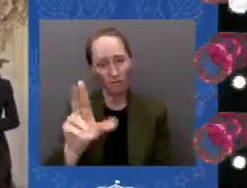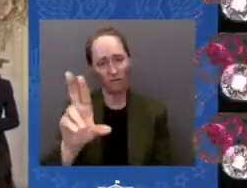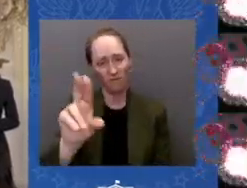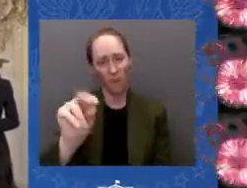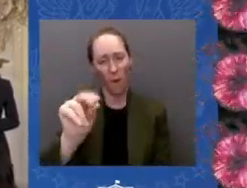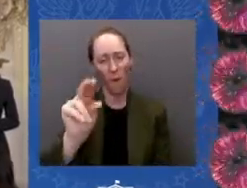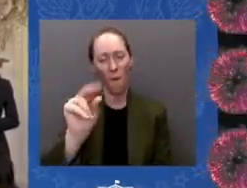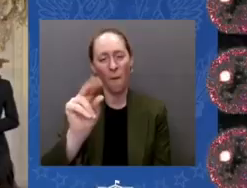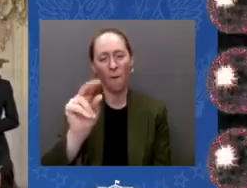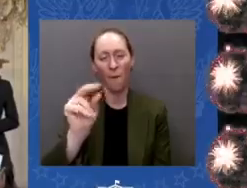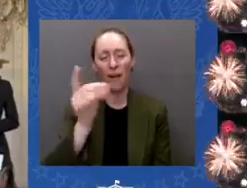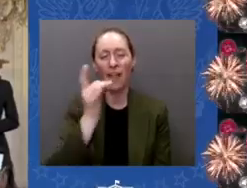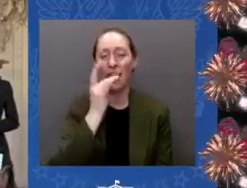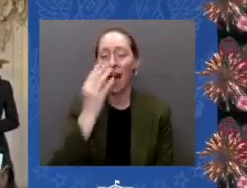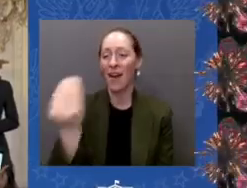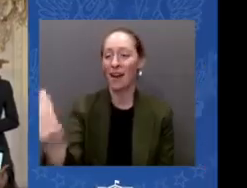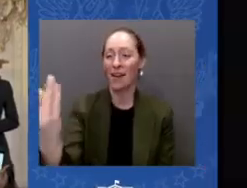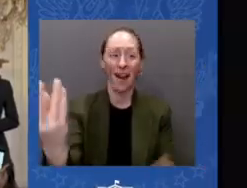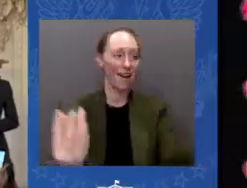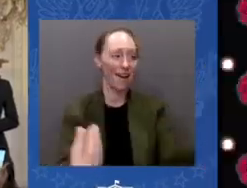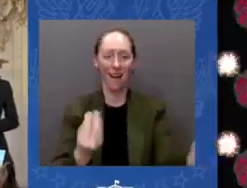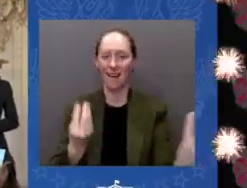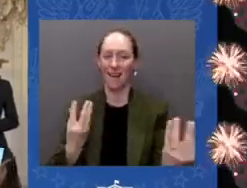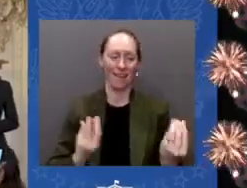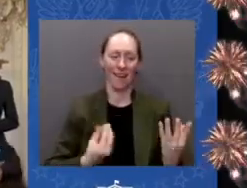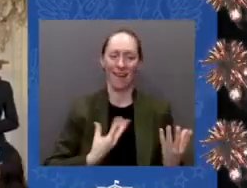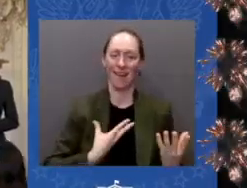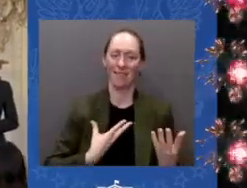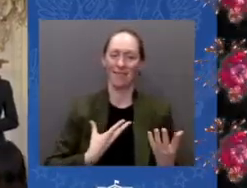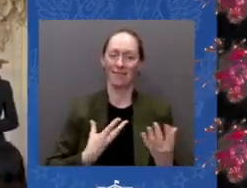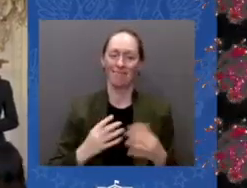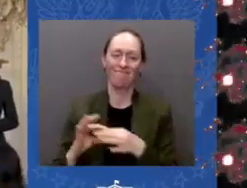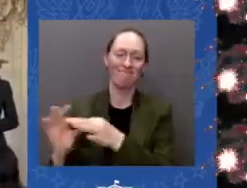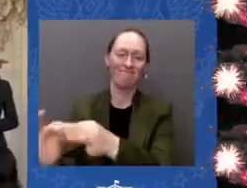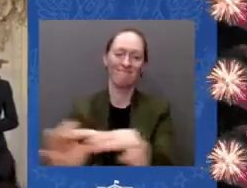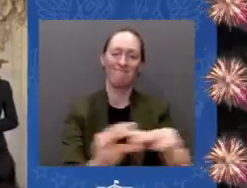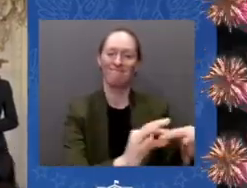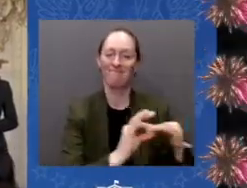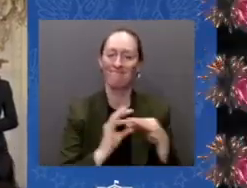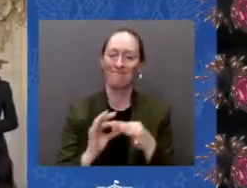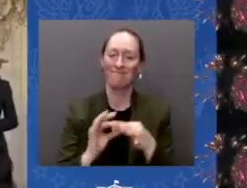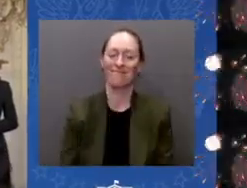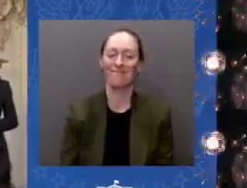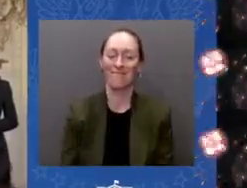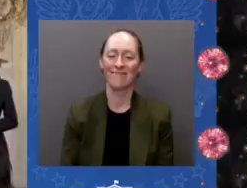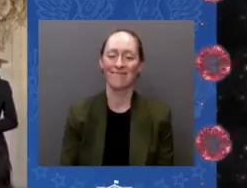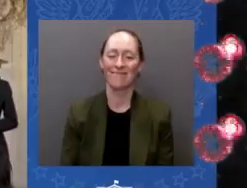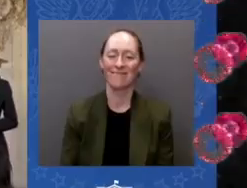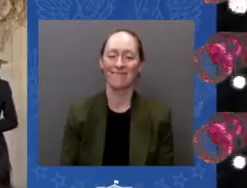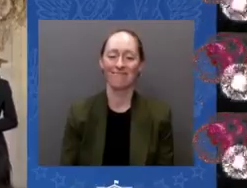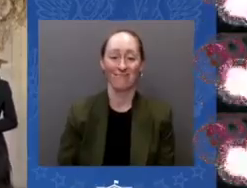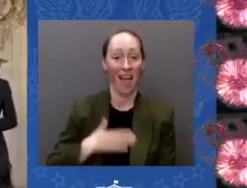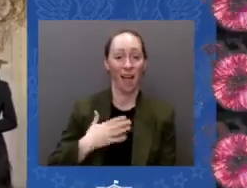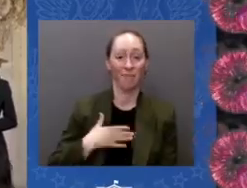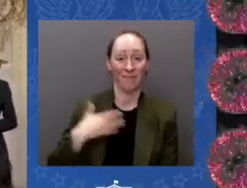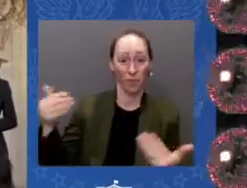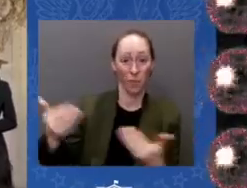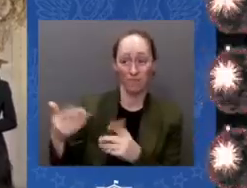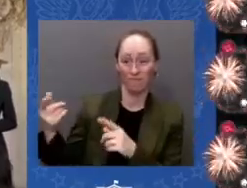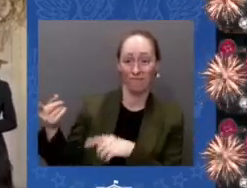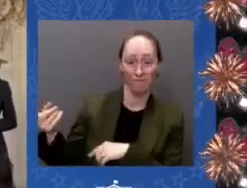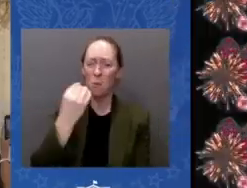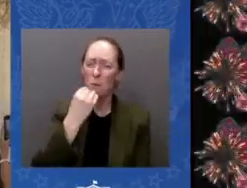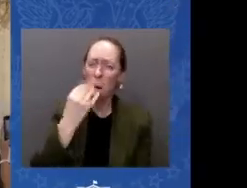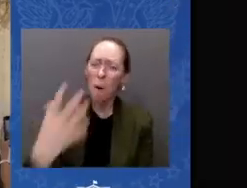Now, I'm grateful to introduce a friend who has become a light to both Joe and to